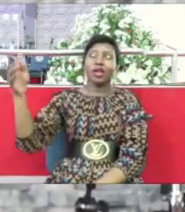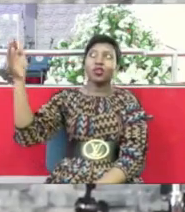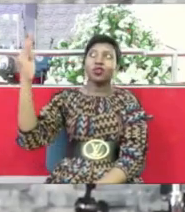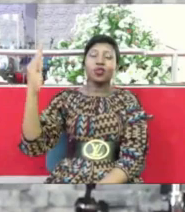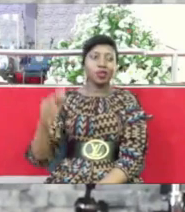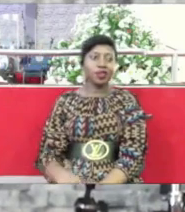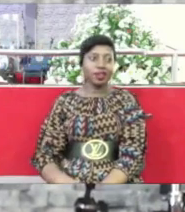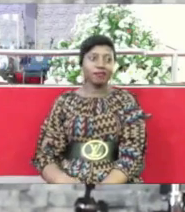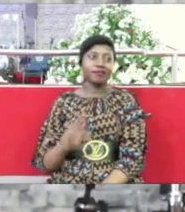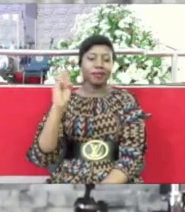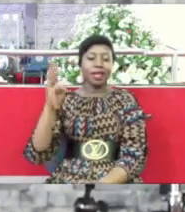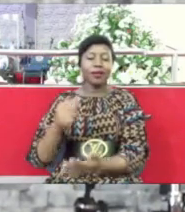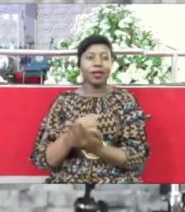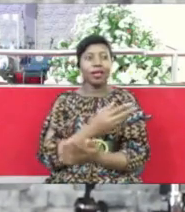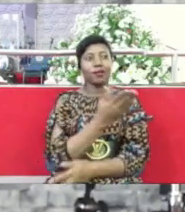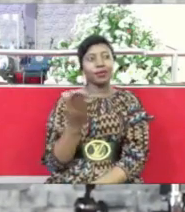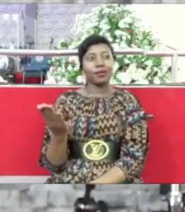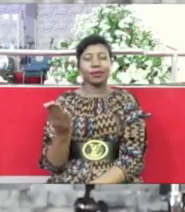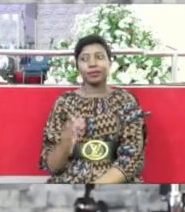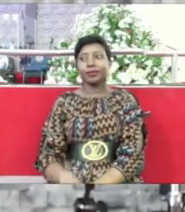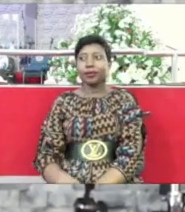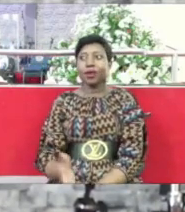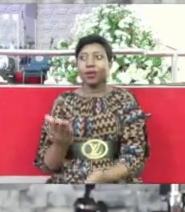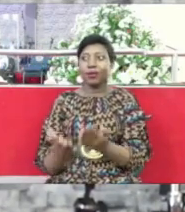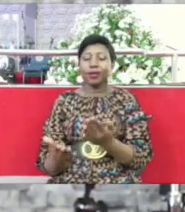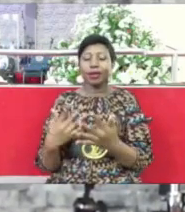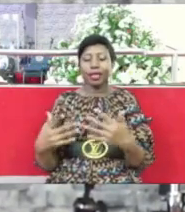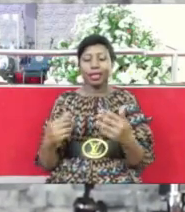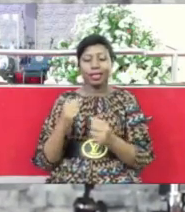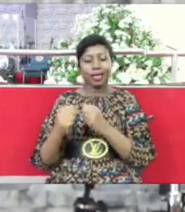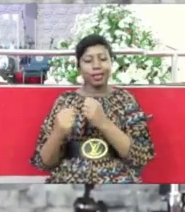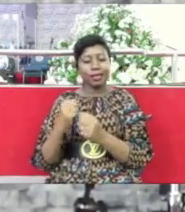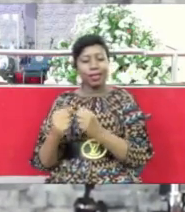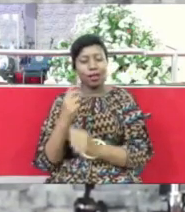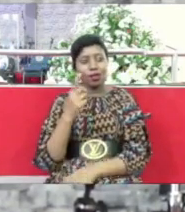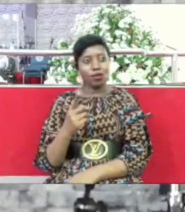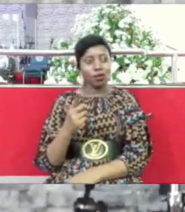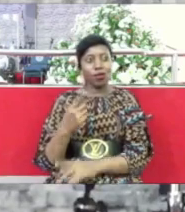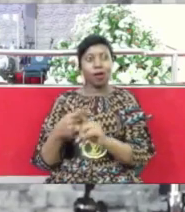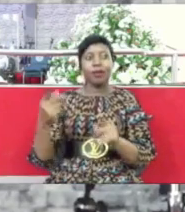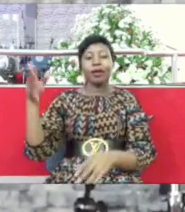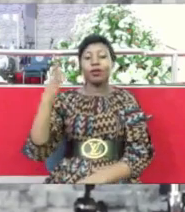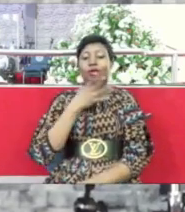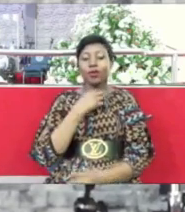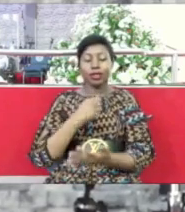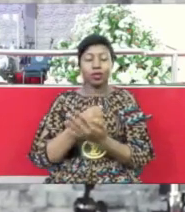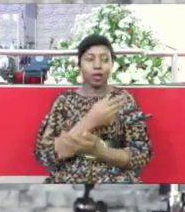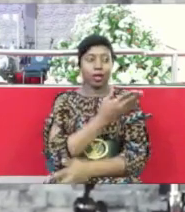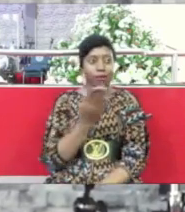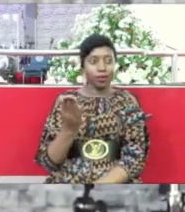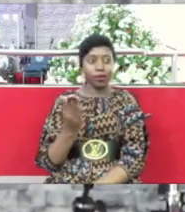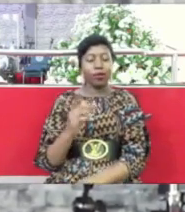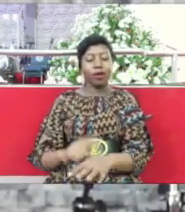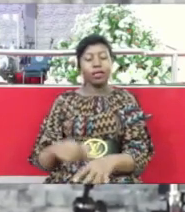you. Ama umekimbizwa na vitu. Or things that. But God wants to help you. Mungu anahitaji kusaidia. When God says it